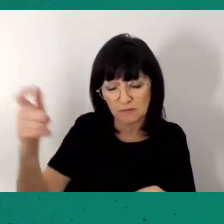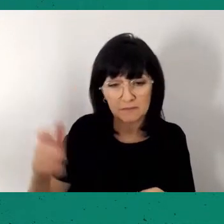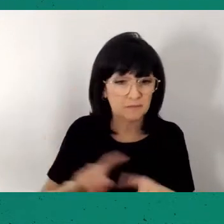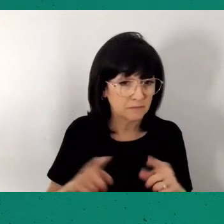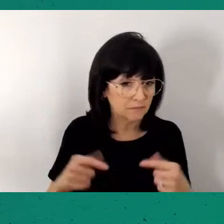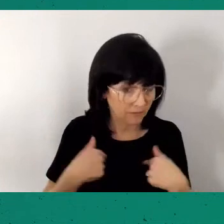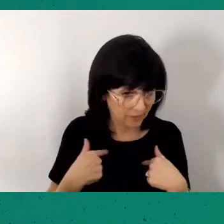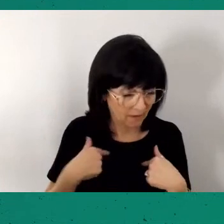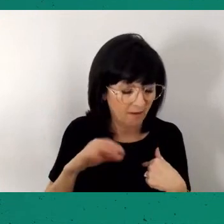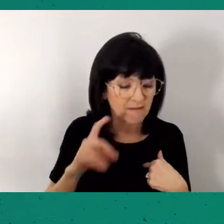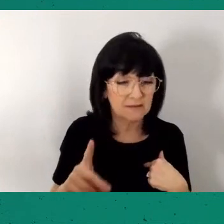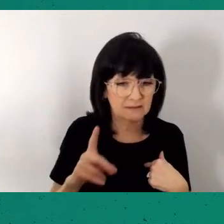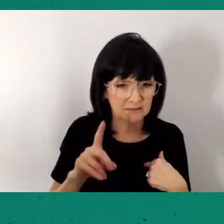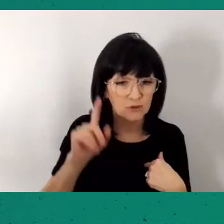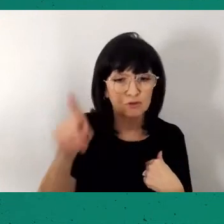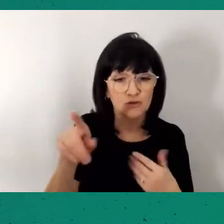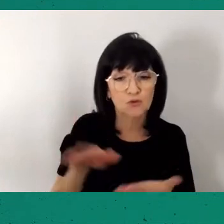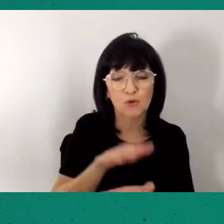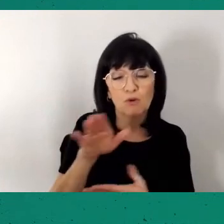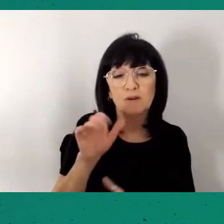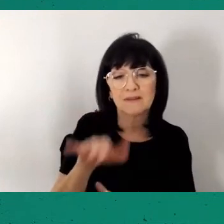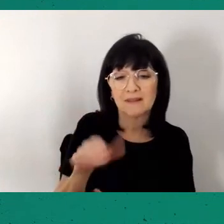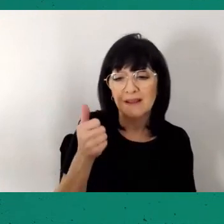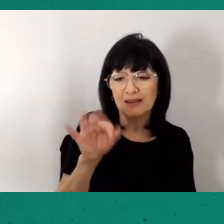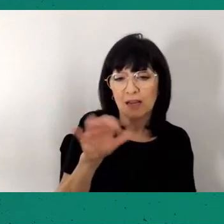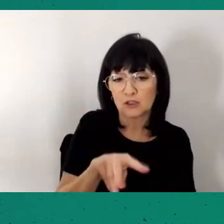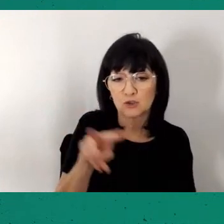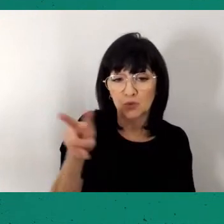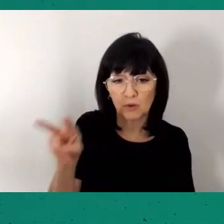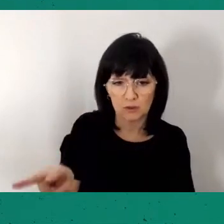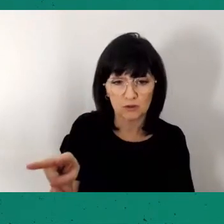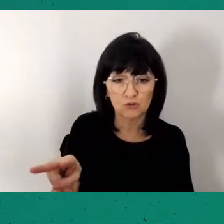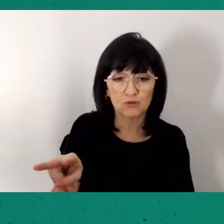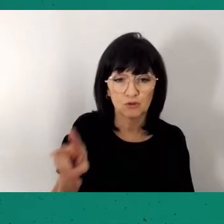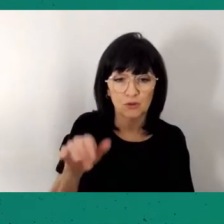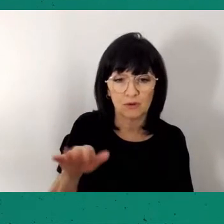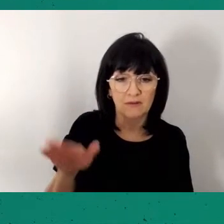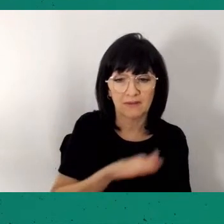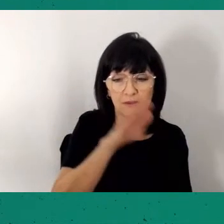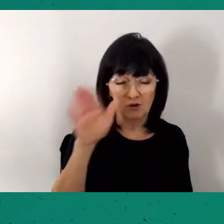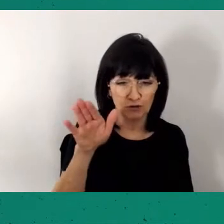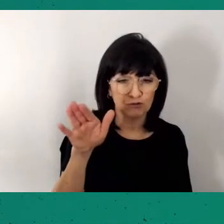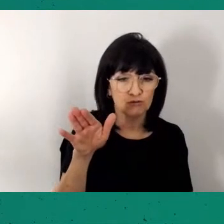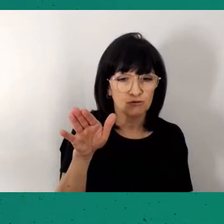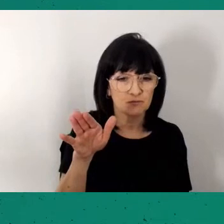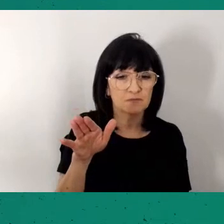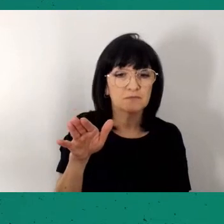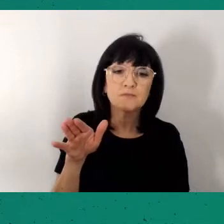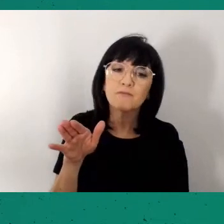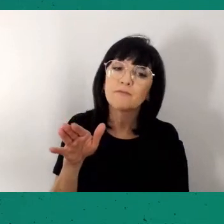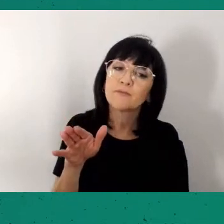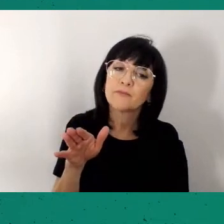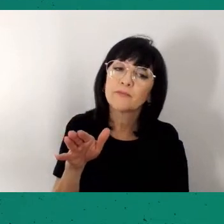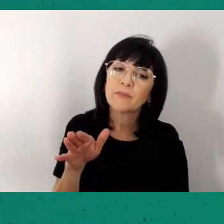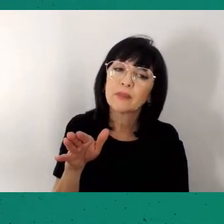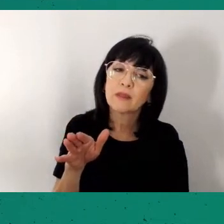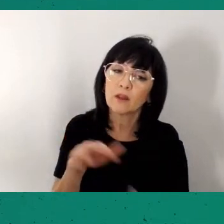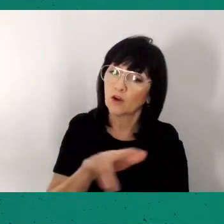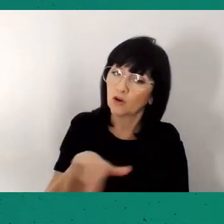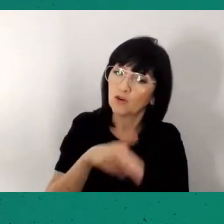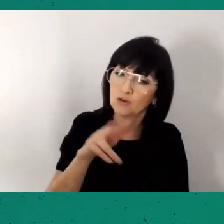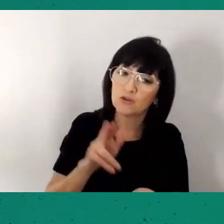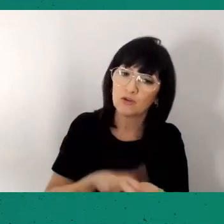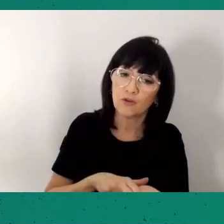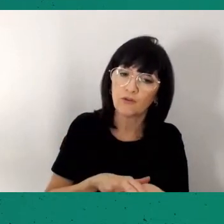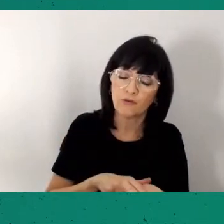Delaware, that was built in 1922 by the Service Citizens of Delaware, and of course administered, as you